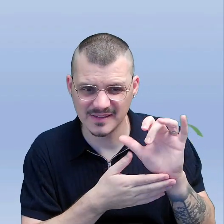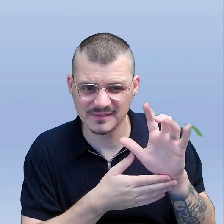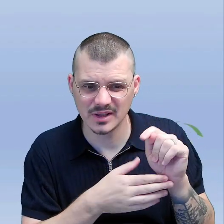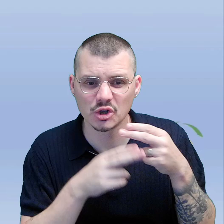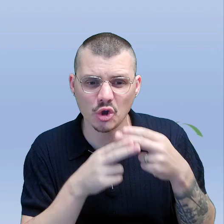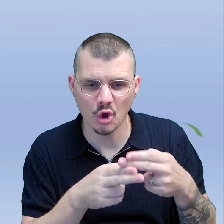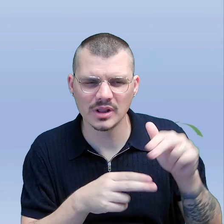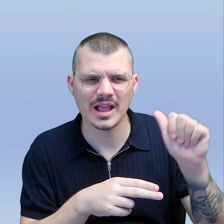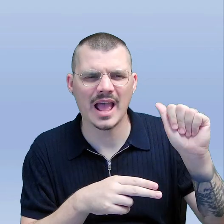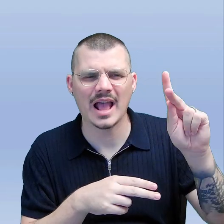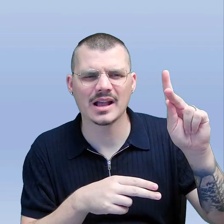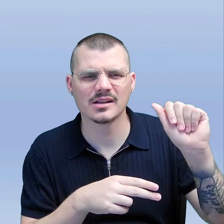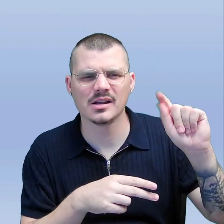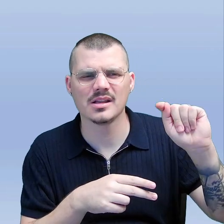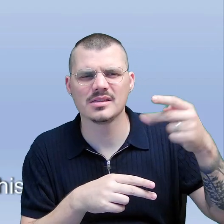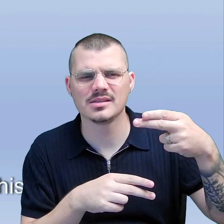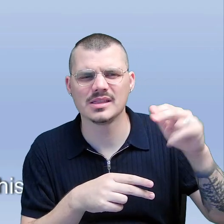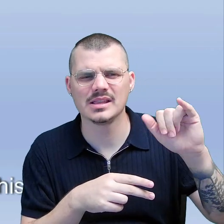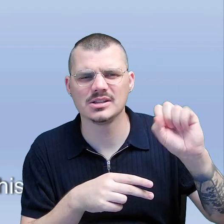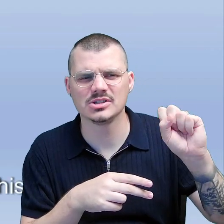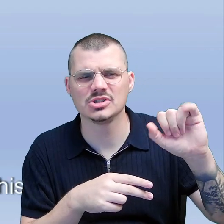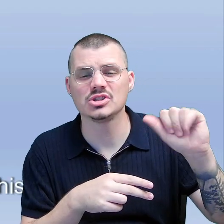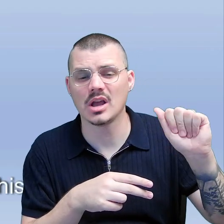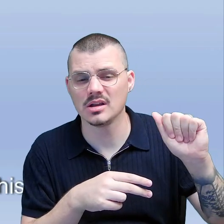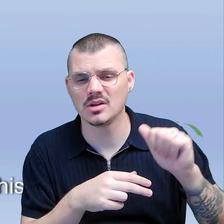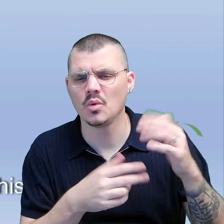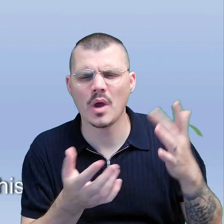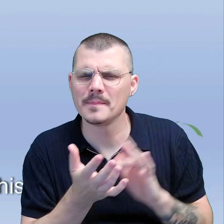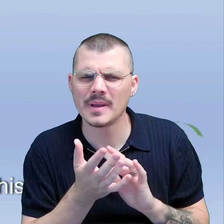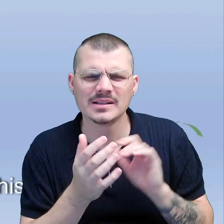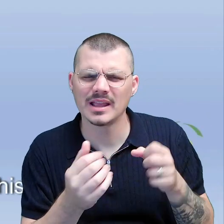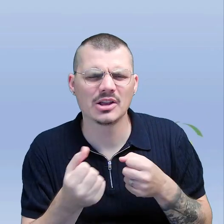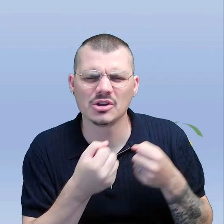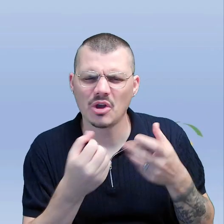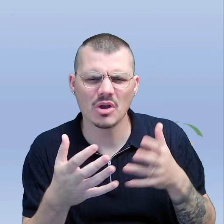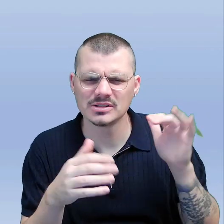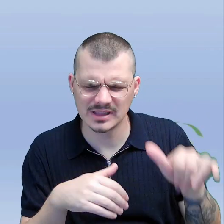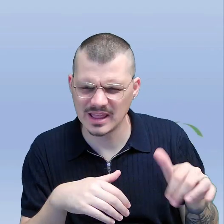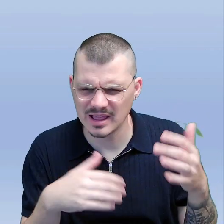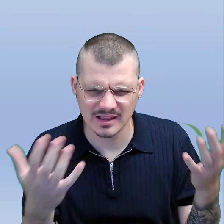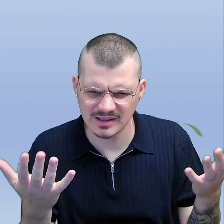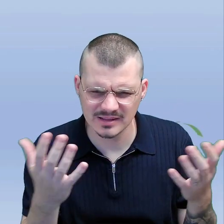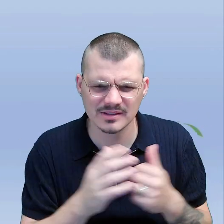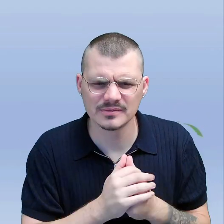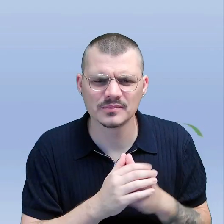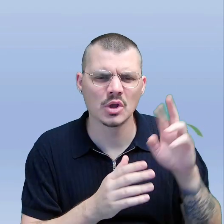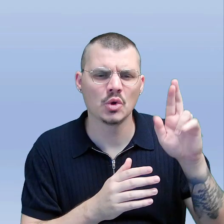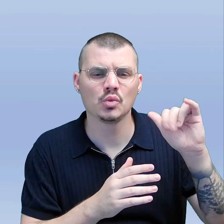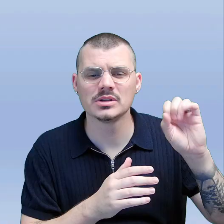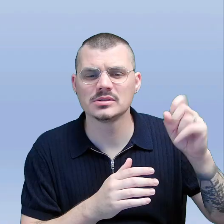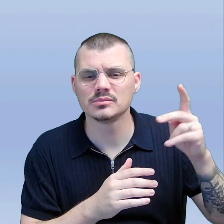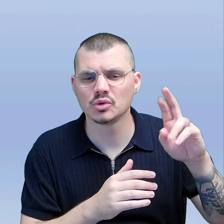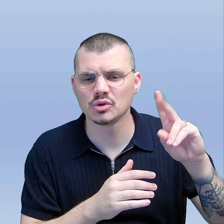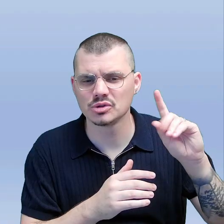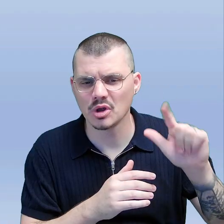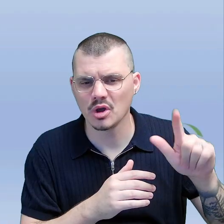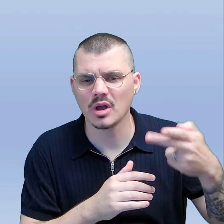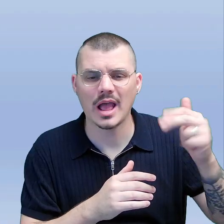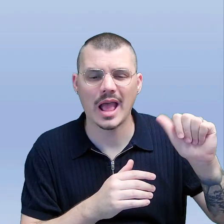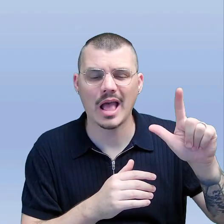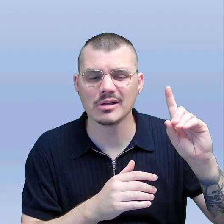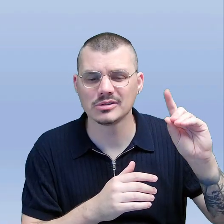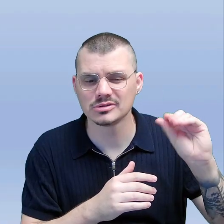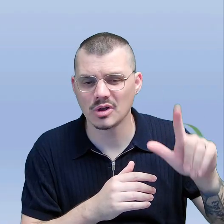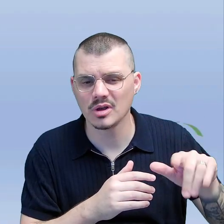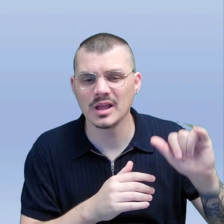called akathisia. What are the medicines that can cause this? Well, Risperdal,